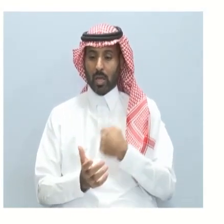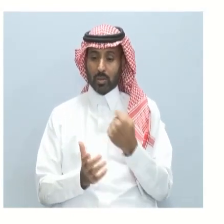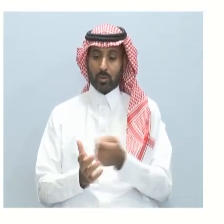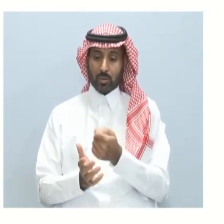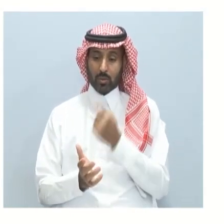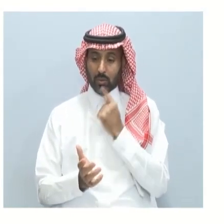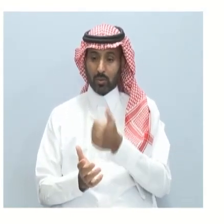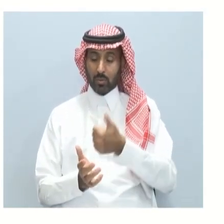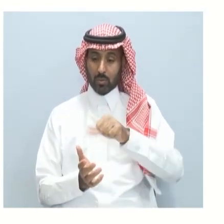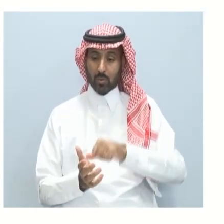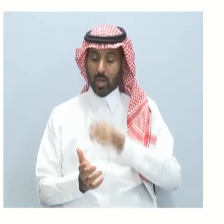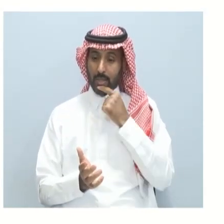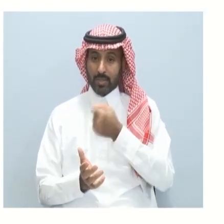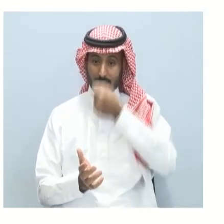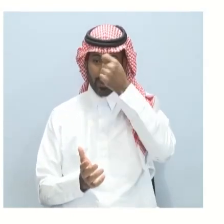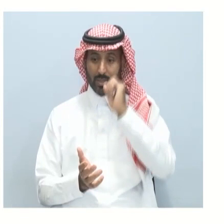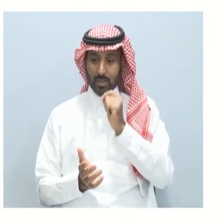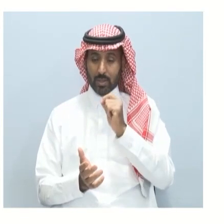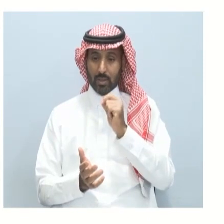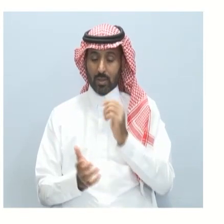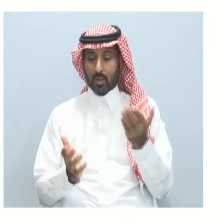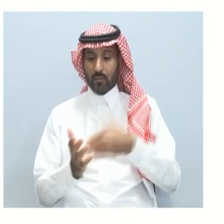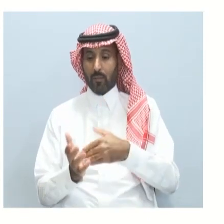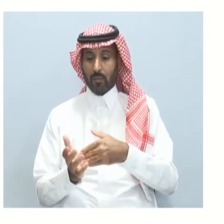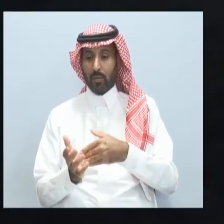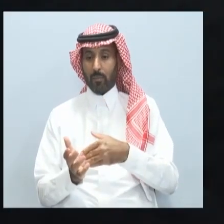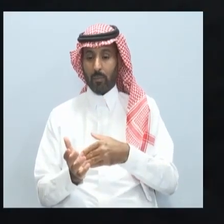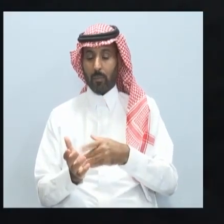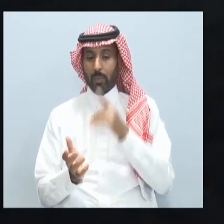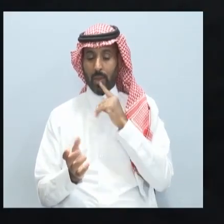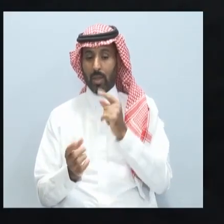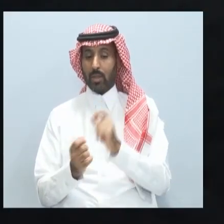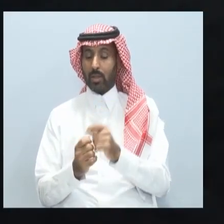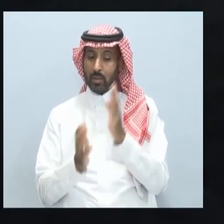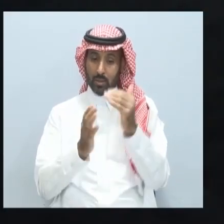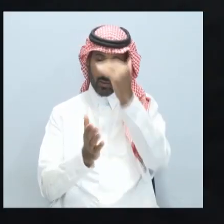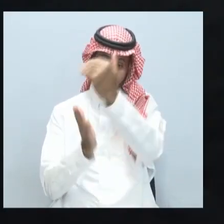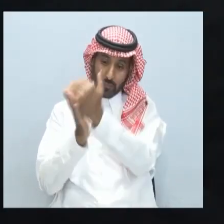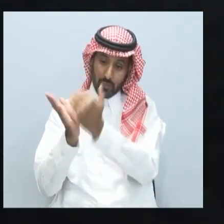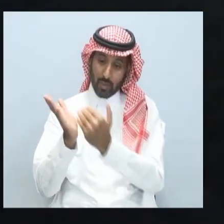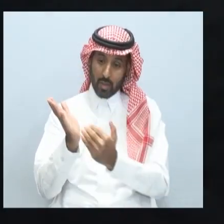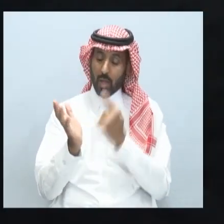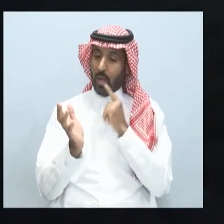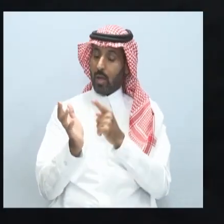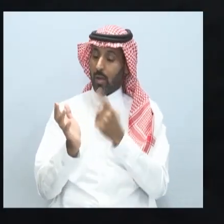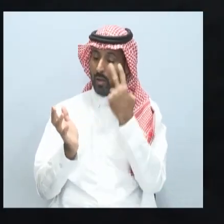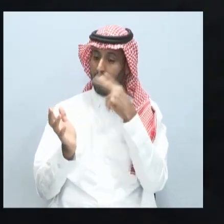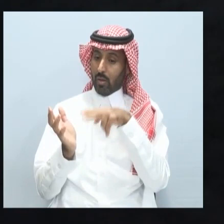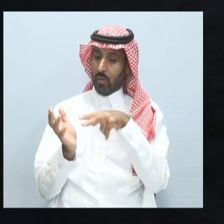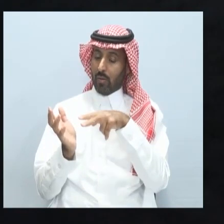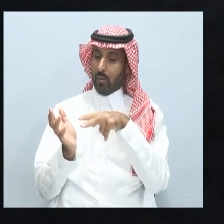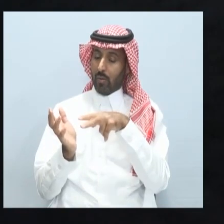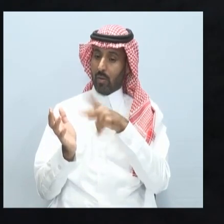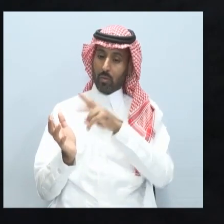negative and positive qualities. And at the very end, I did divide my paragraphs in the essay and focused